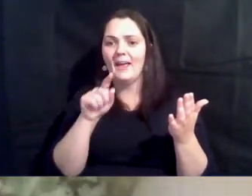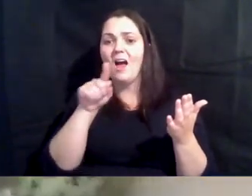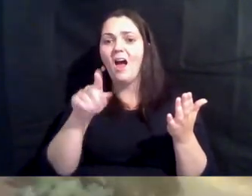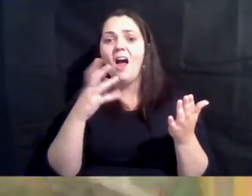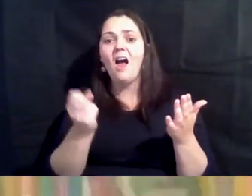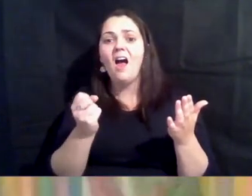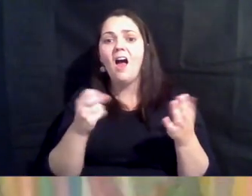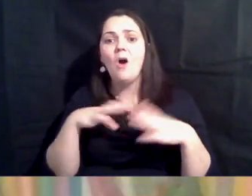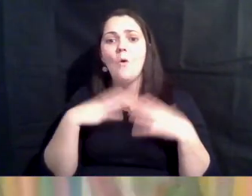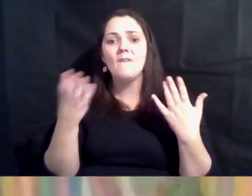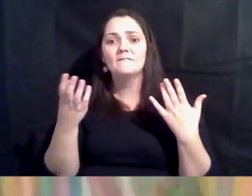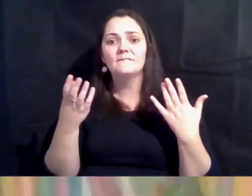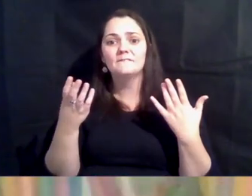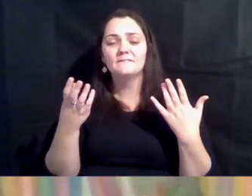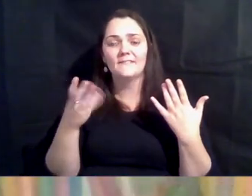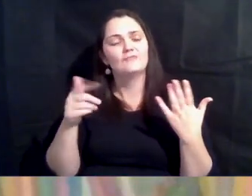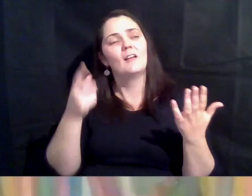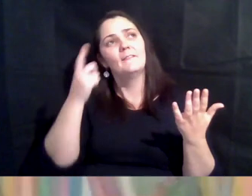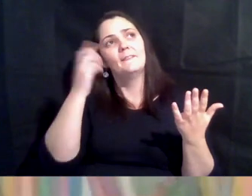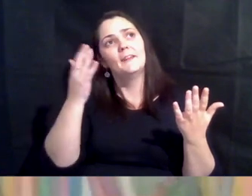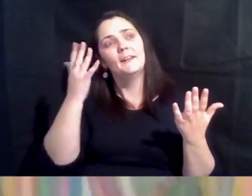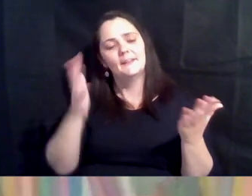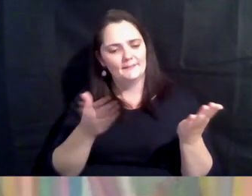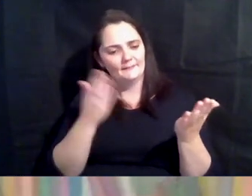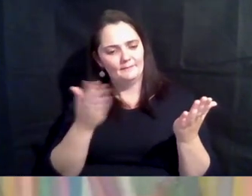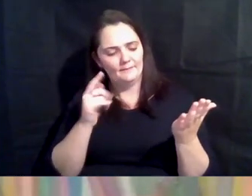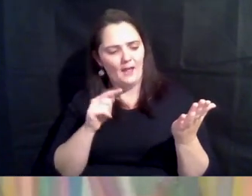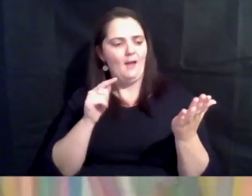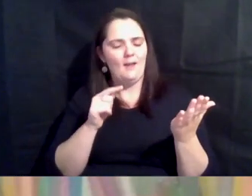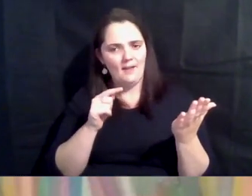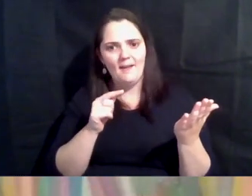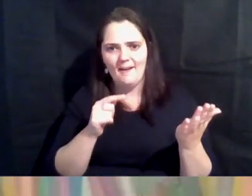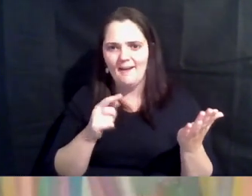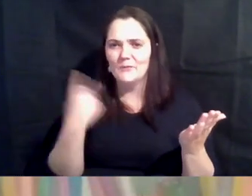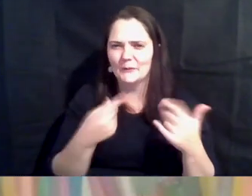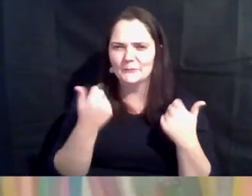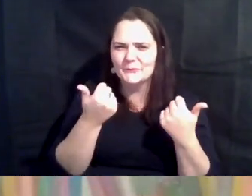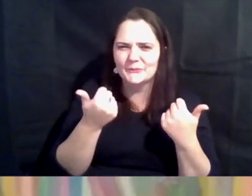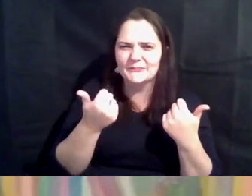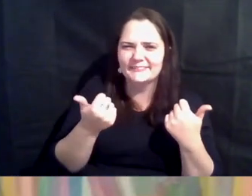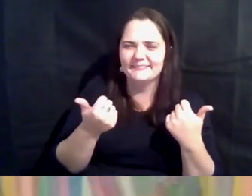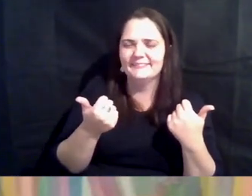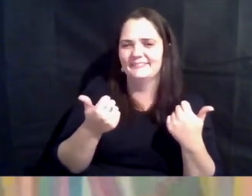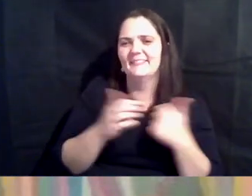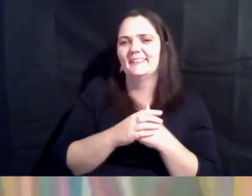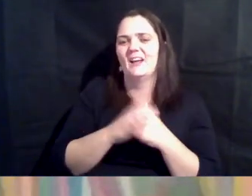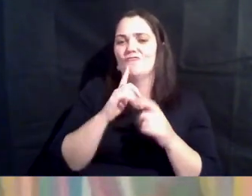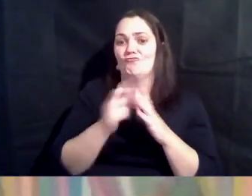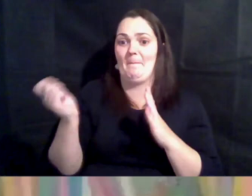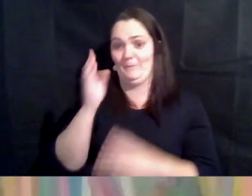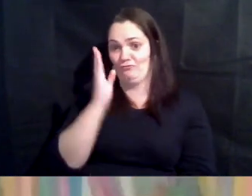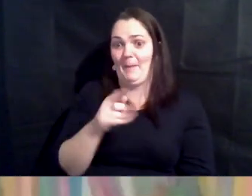Plants! It was meant to be. Did we just manifest that? I think we might have. I'm just ripping this out.